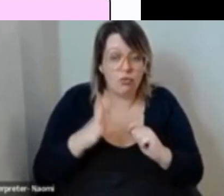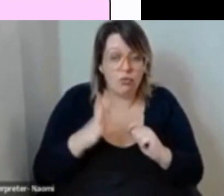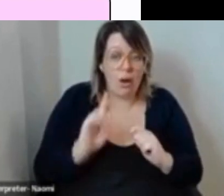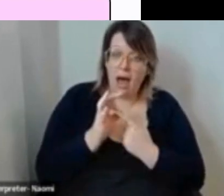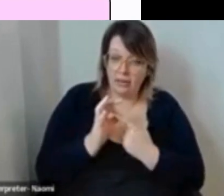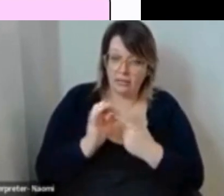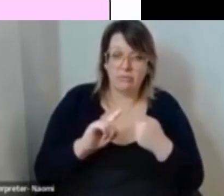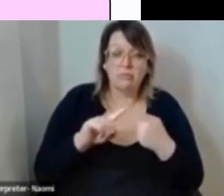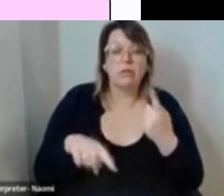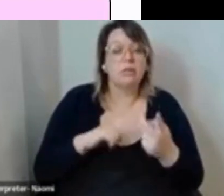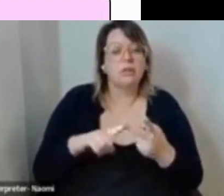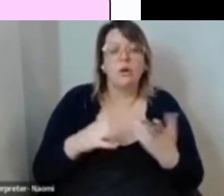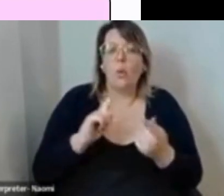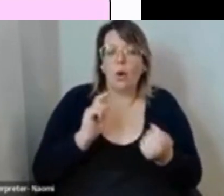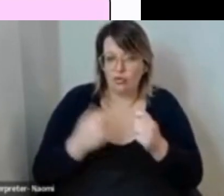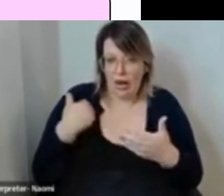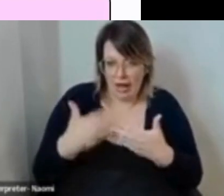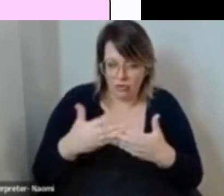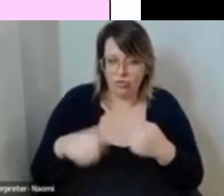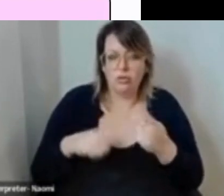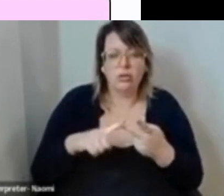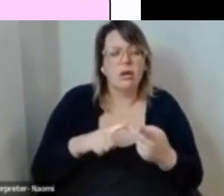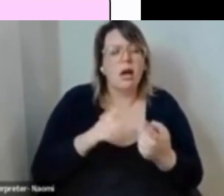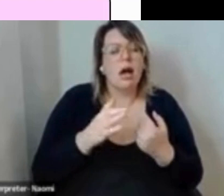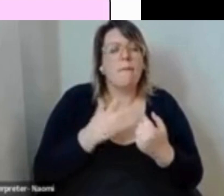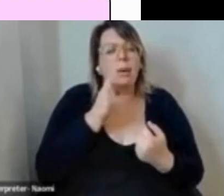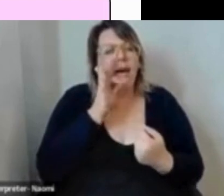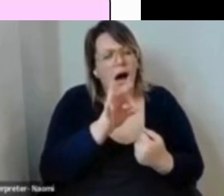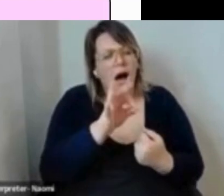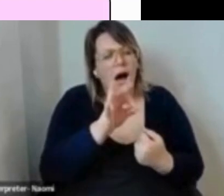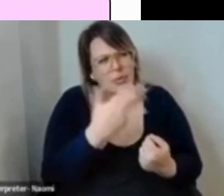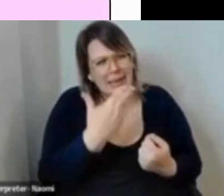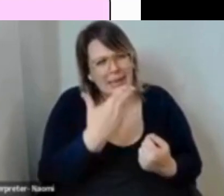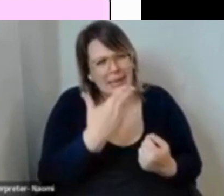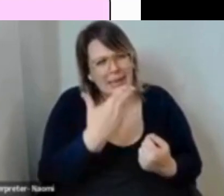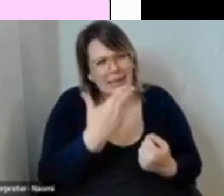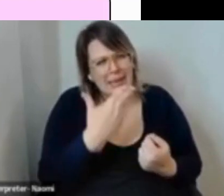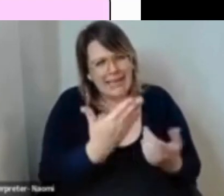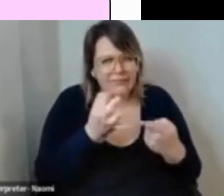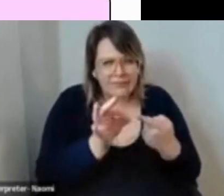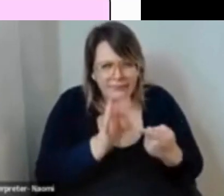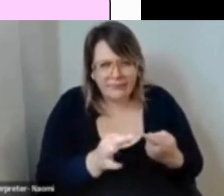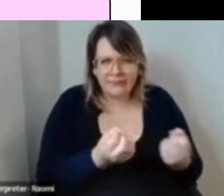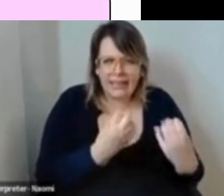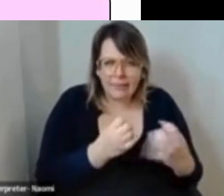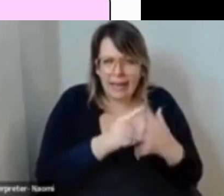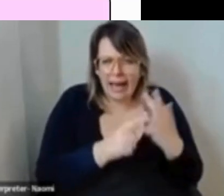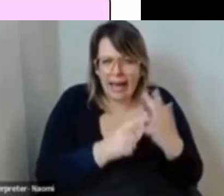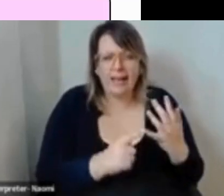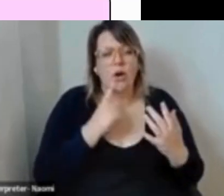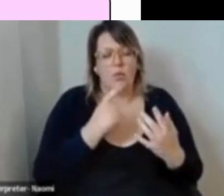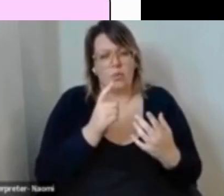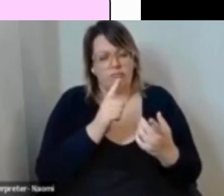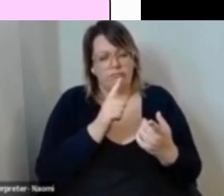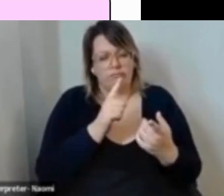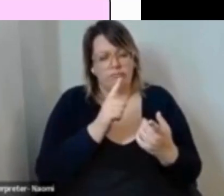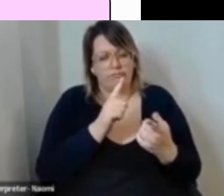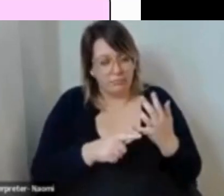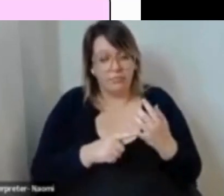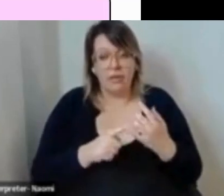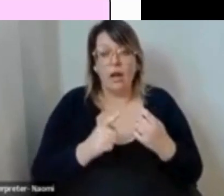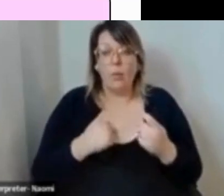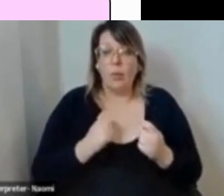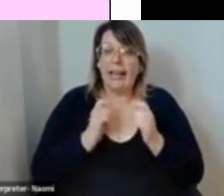well as providing any further detail in response to specific feedback from our assessment. And this will be outlined in the table in